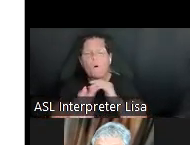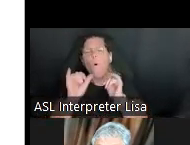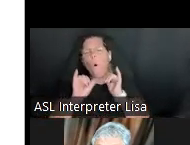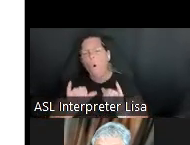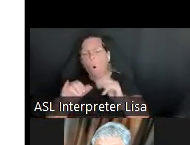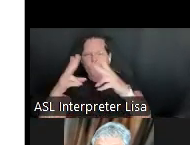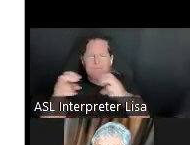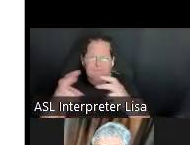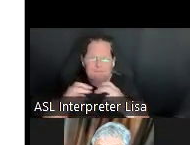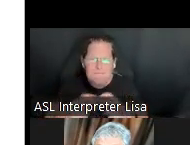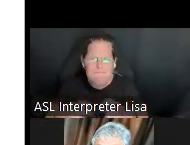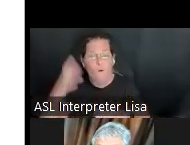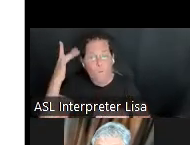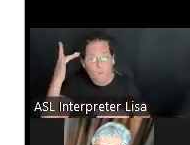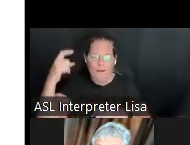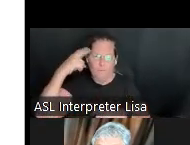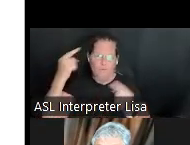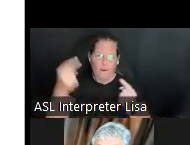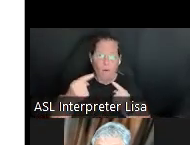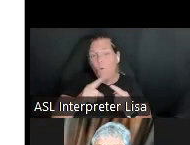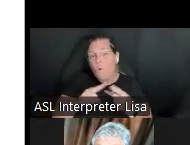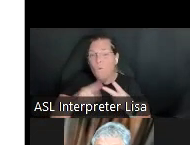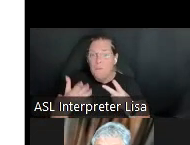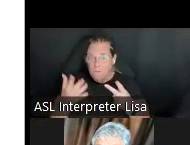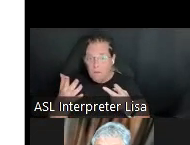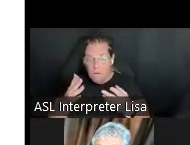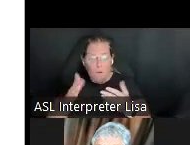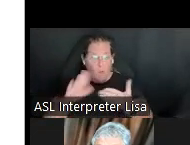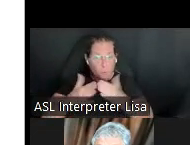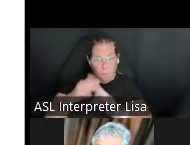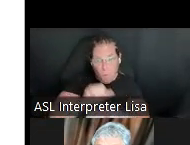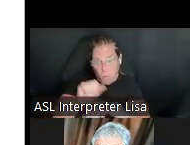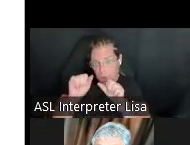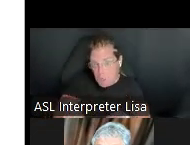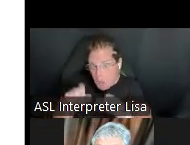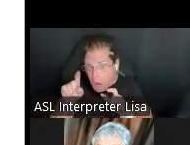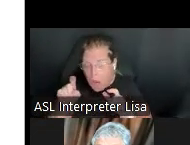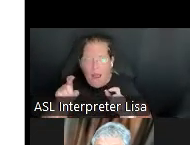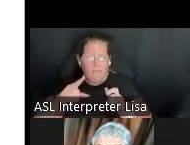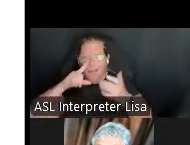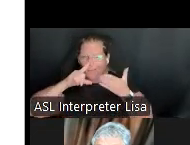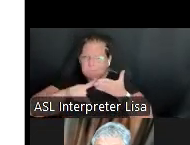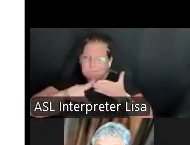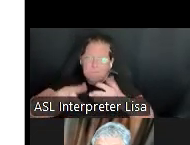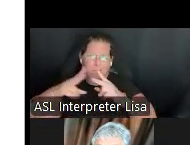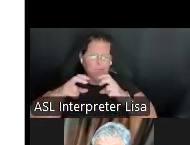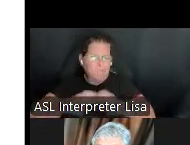would have due to a brain injury, or if they were able to work in the community, giving us some interests and strengths and weaknesses. It